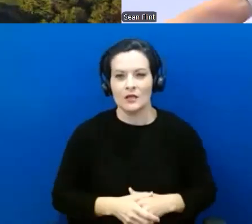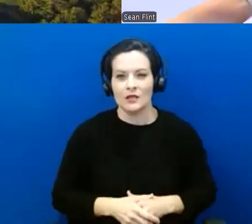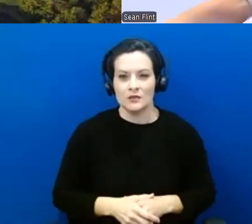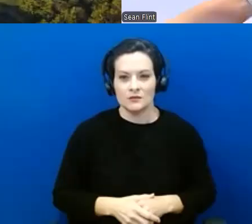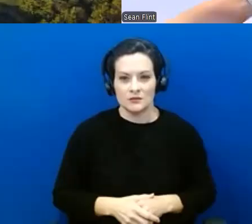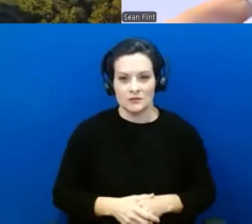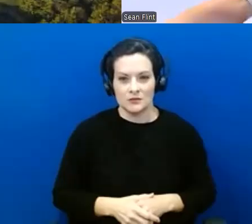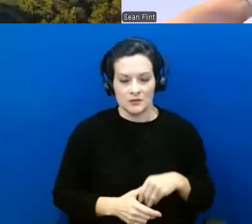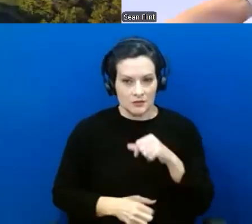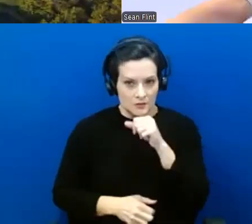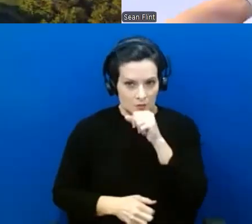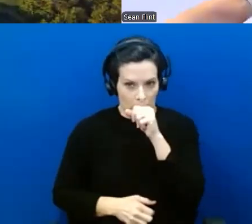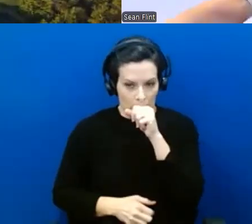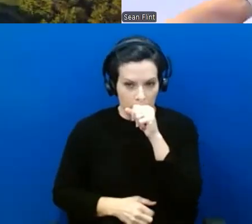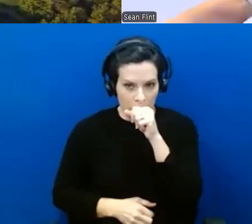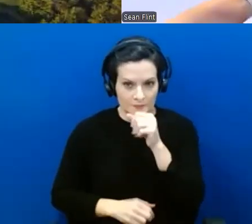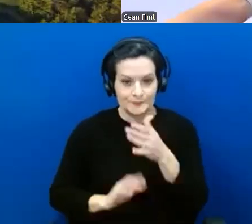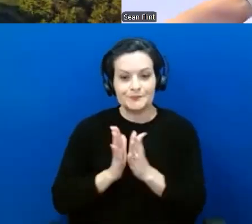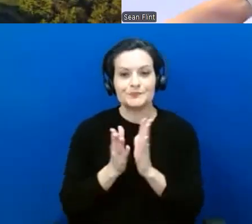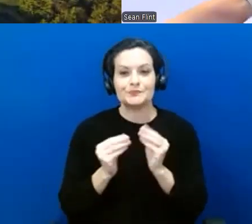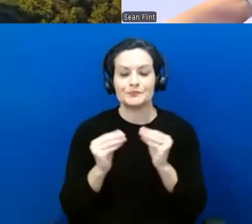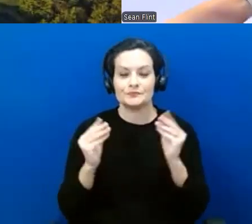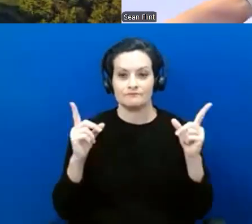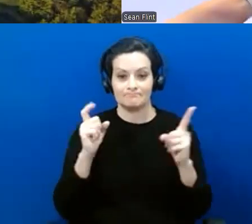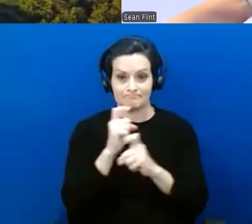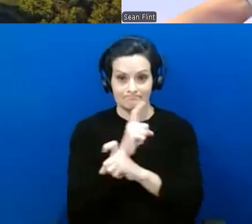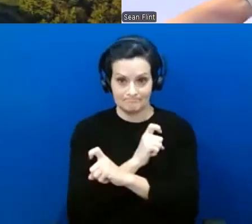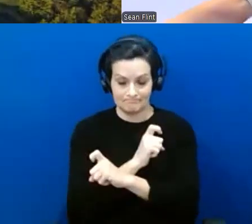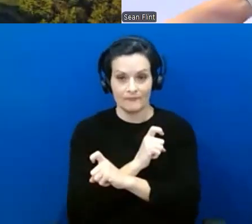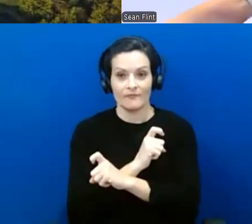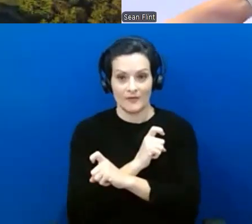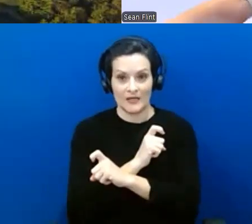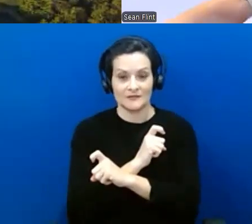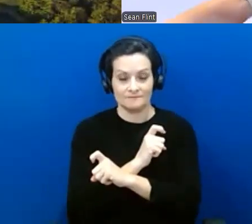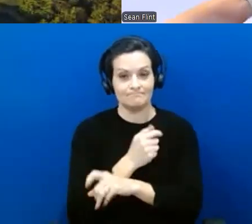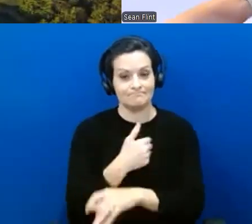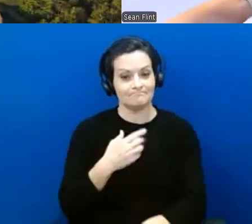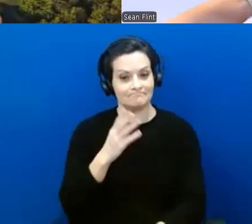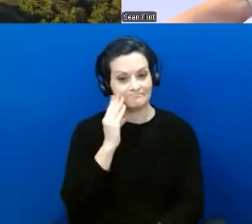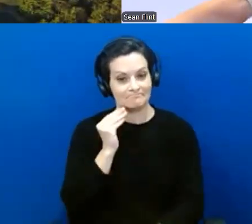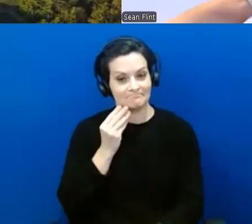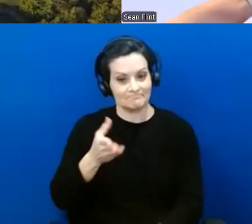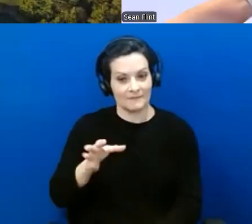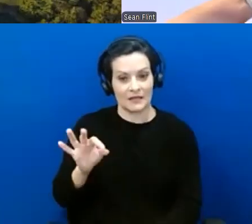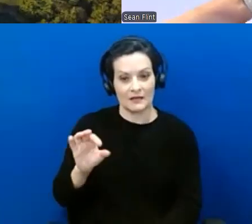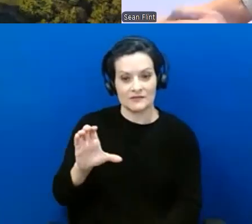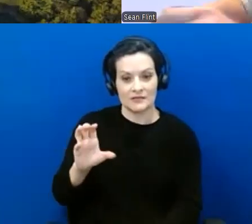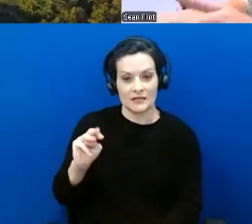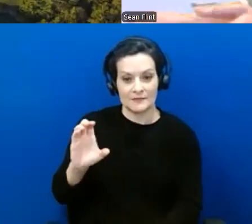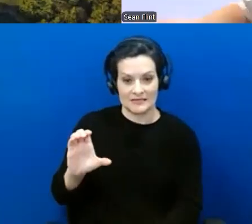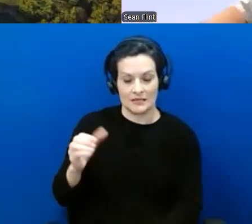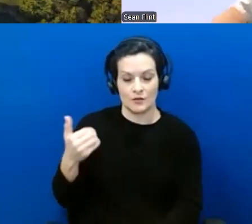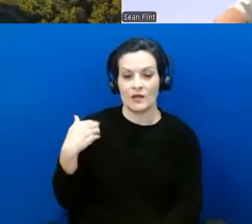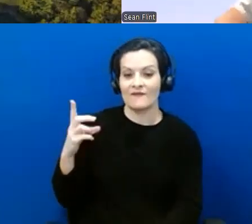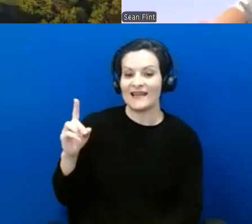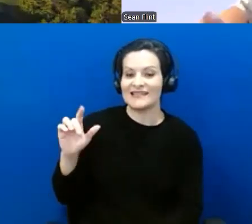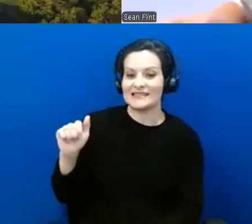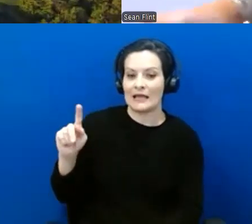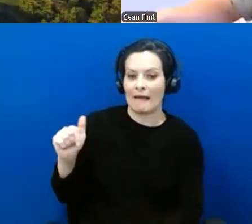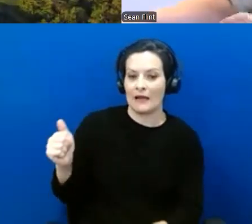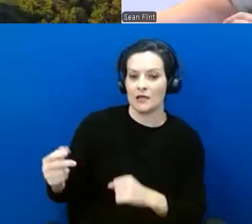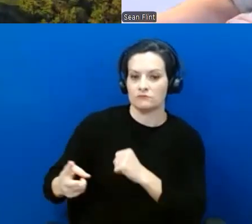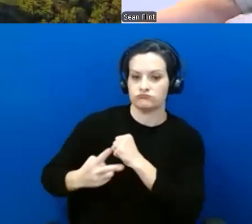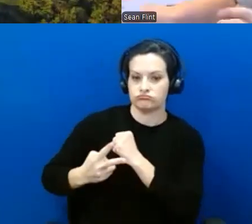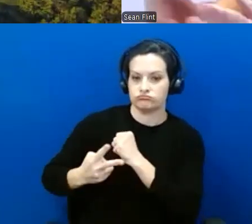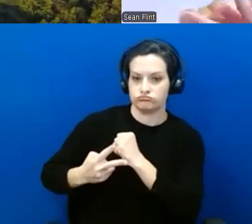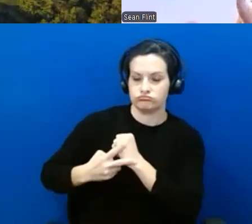also complicates that situation. And so we have, and I know this because at FDMC, we have a data archive and it's got thousands of data sets. And I know